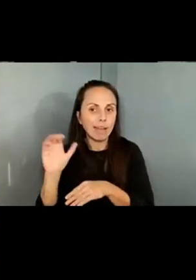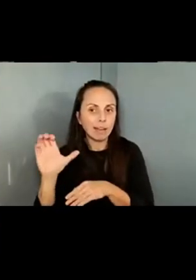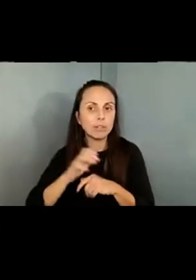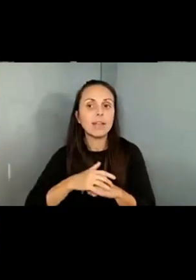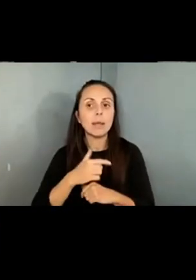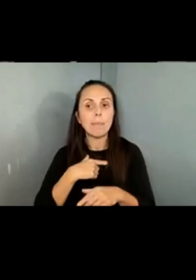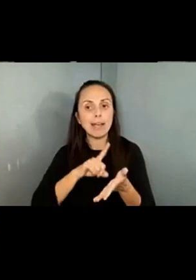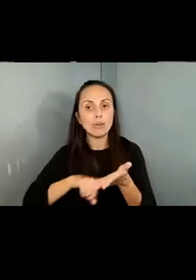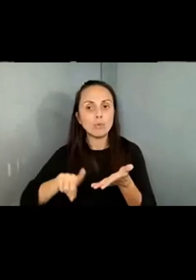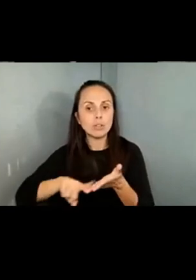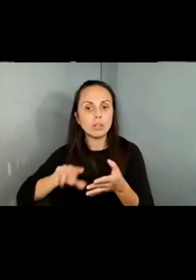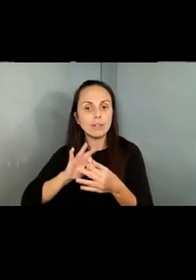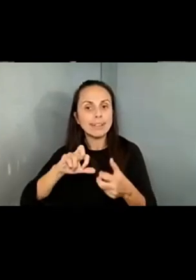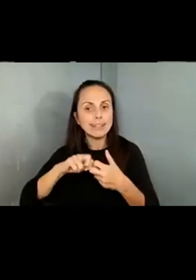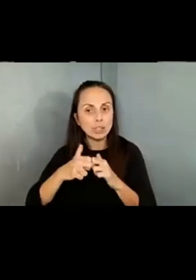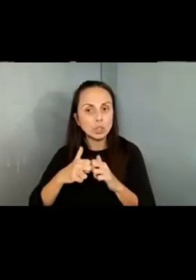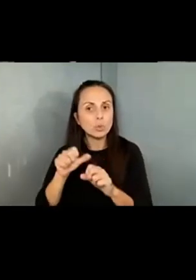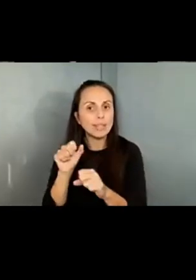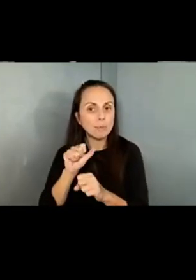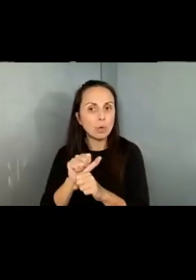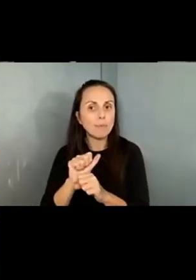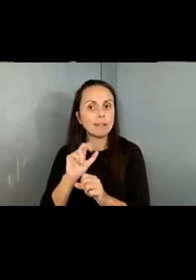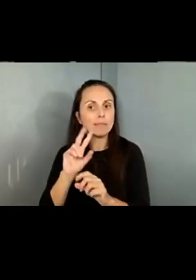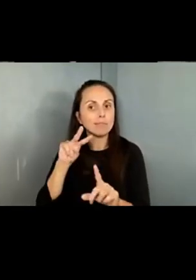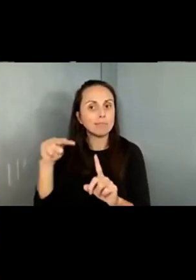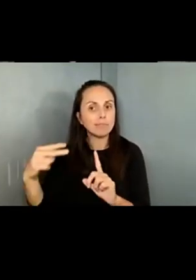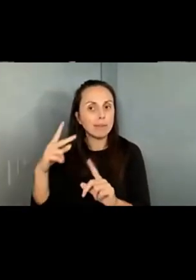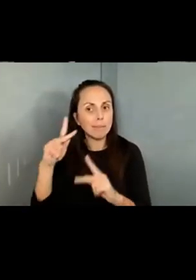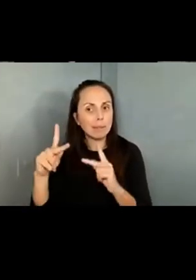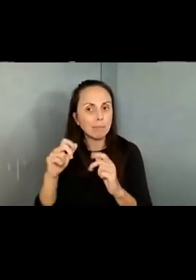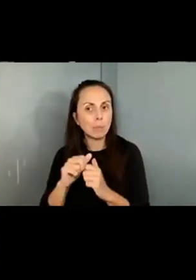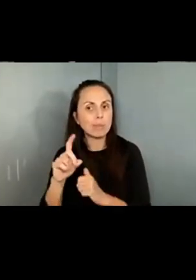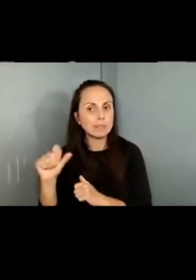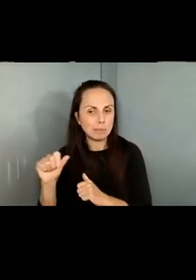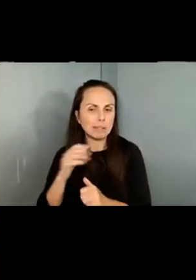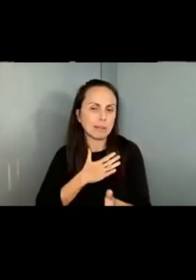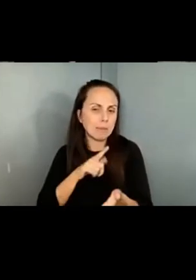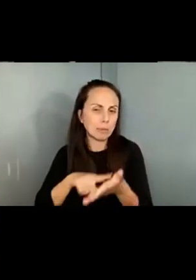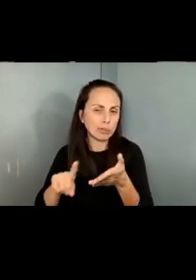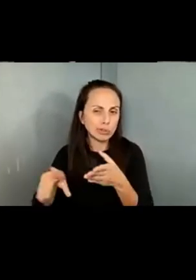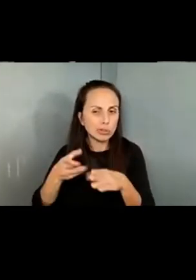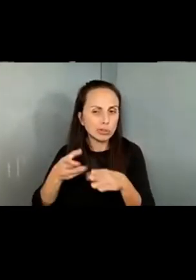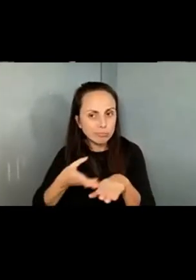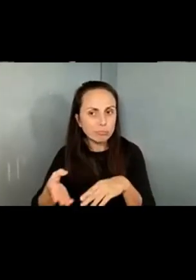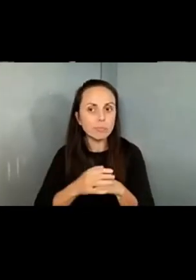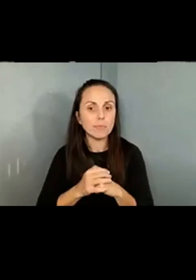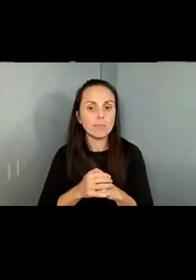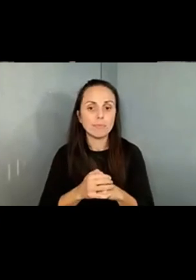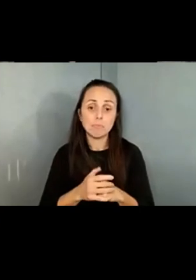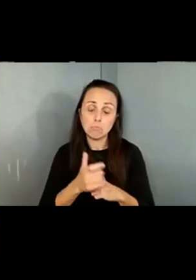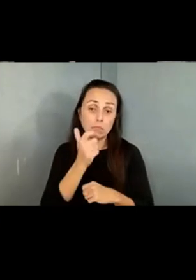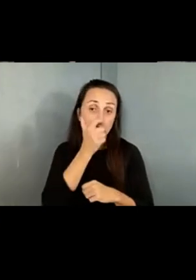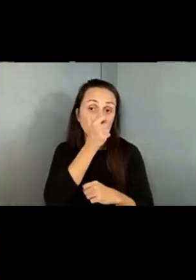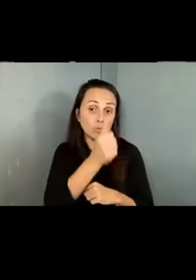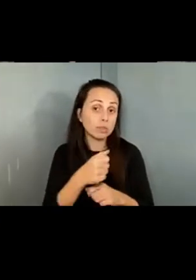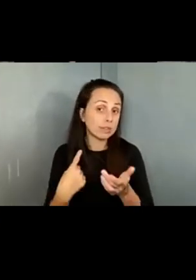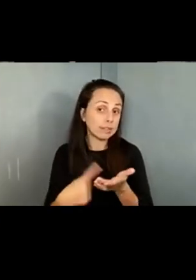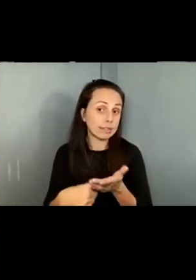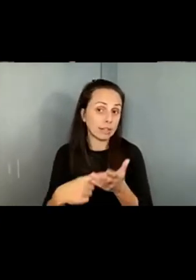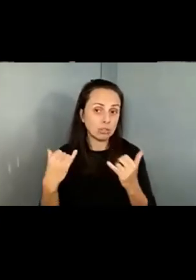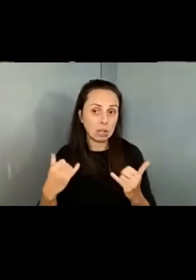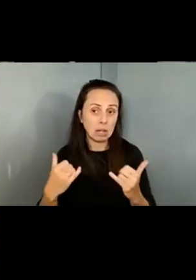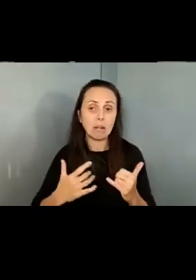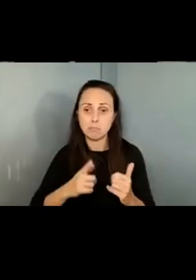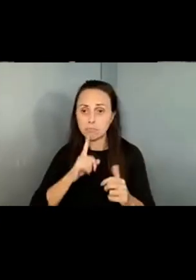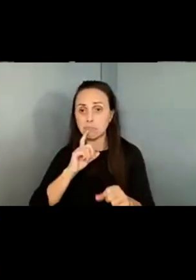my research is all around issues of employment and attitudes toward people with disabilities. And very